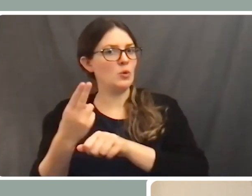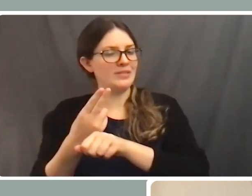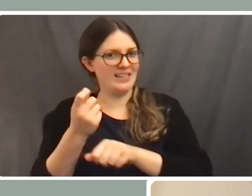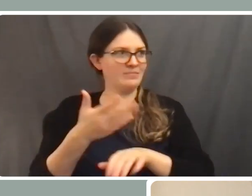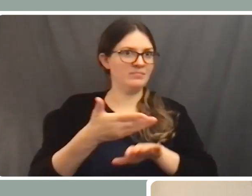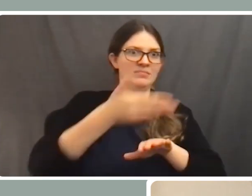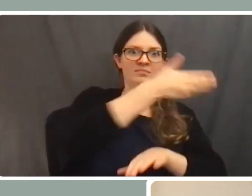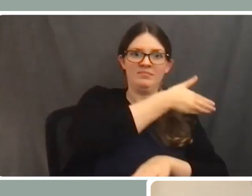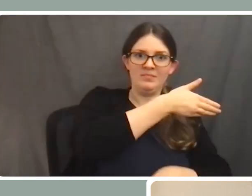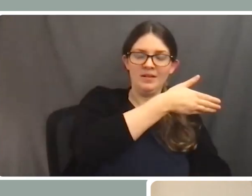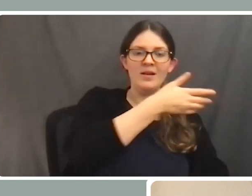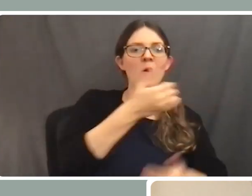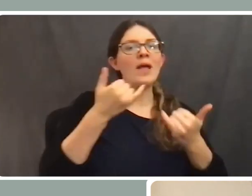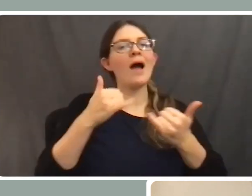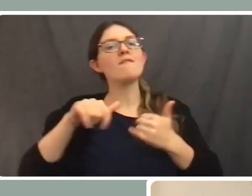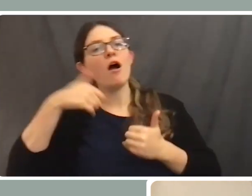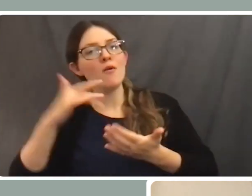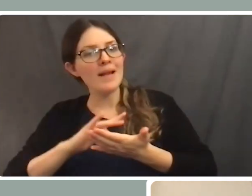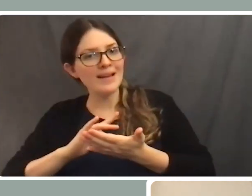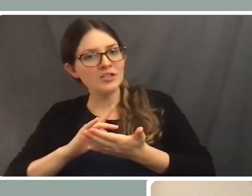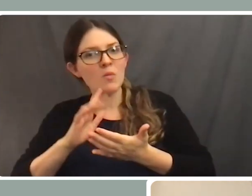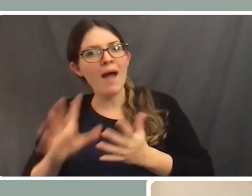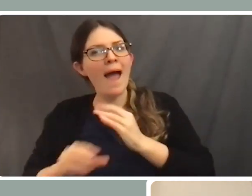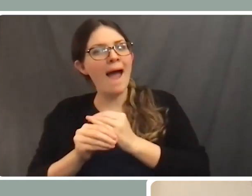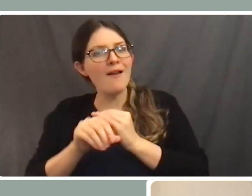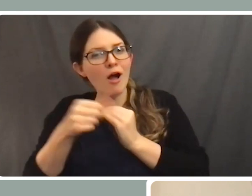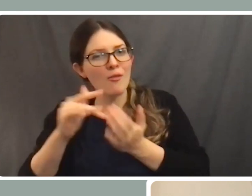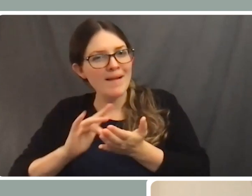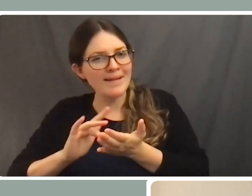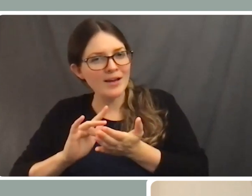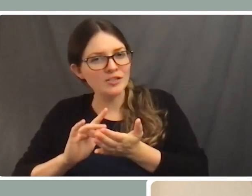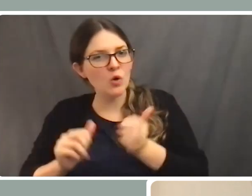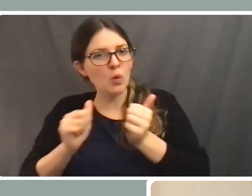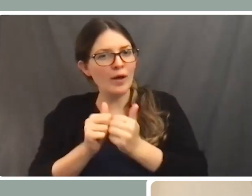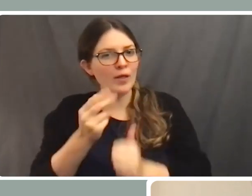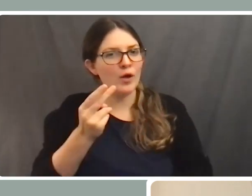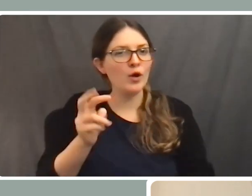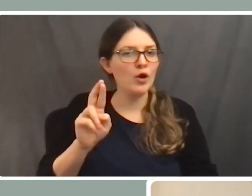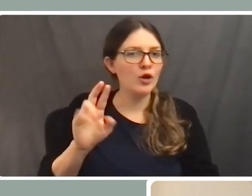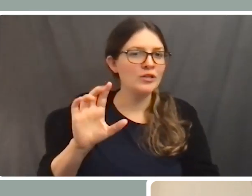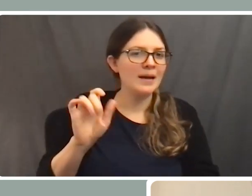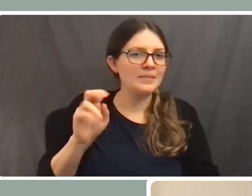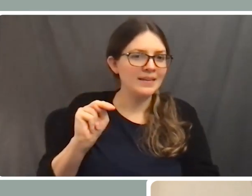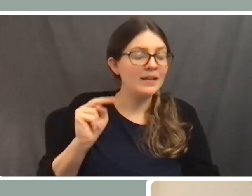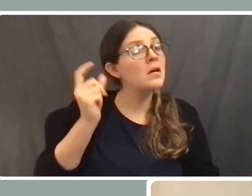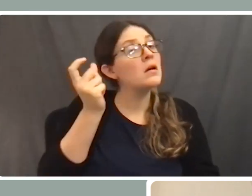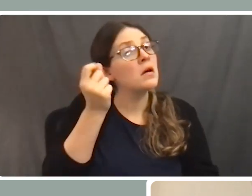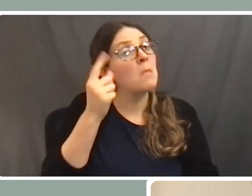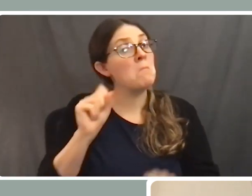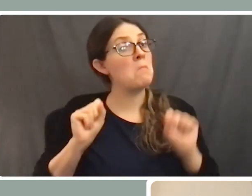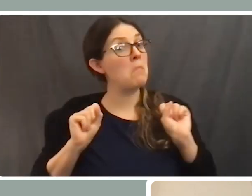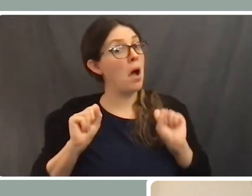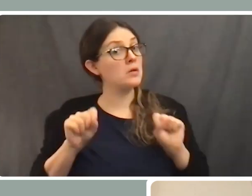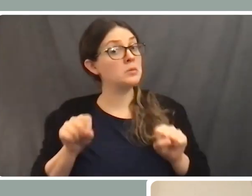are already adding on different anti-HER2 drugs to that Herceptin backbone. It's entirely plausible